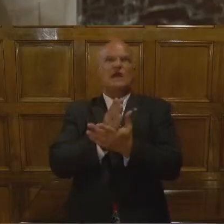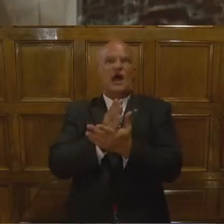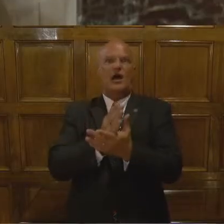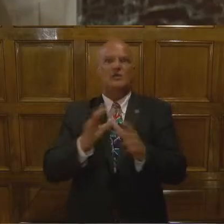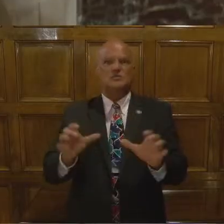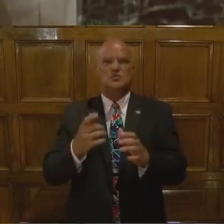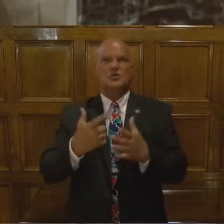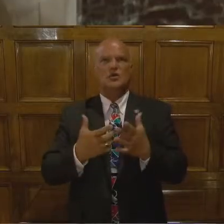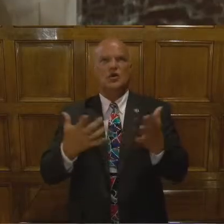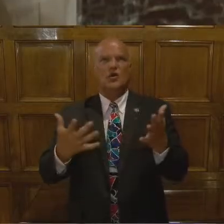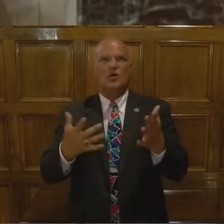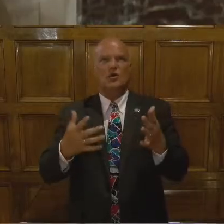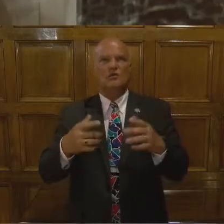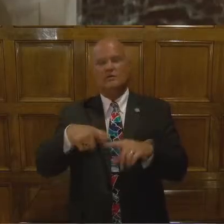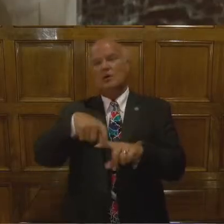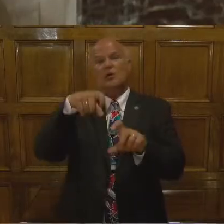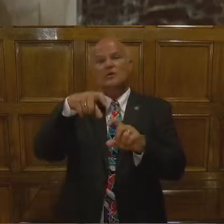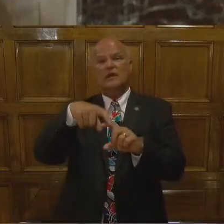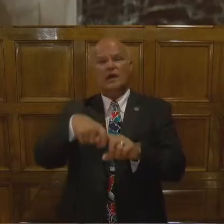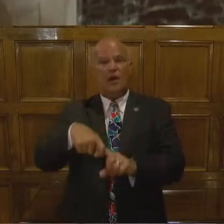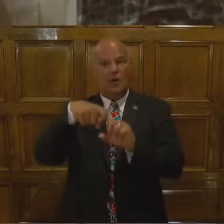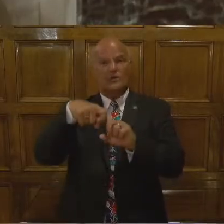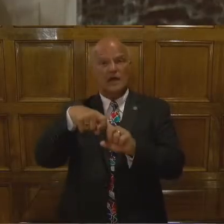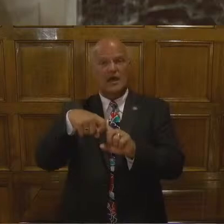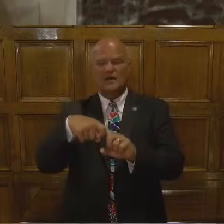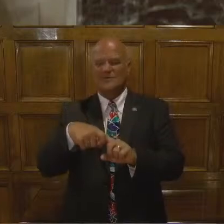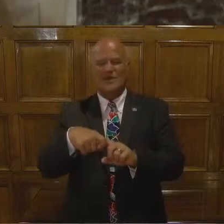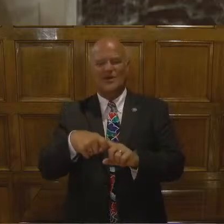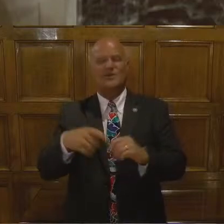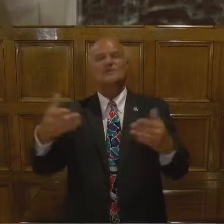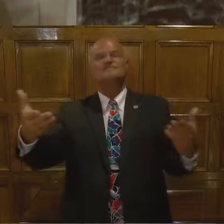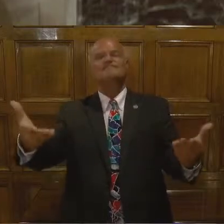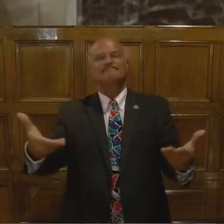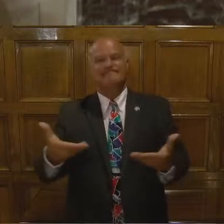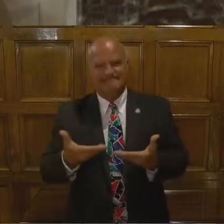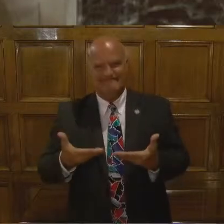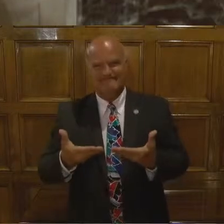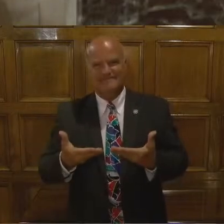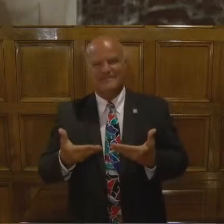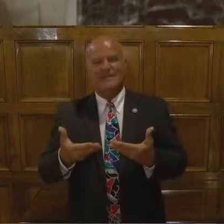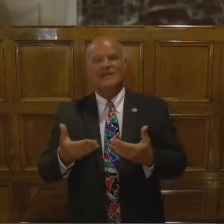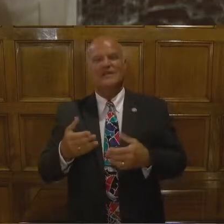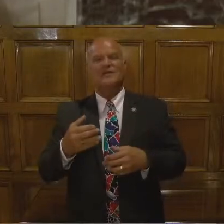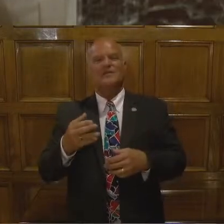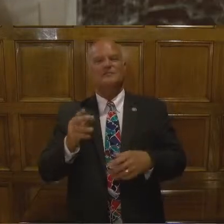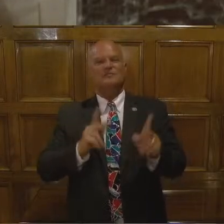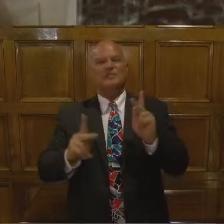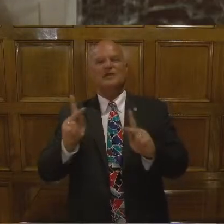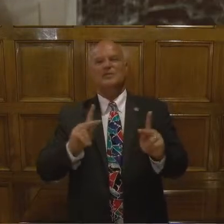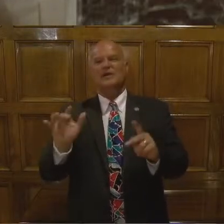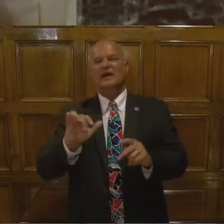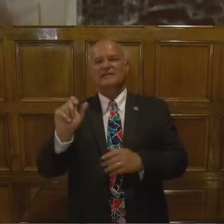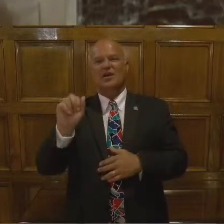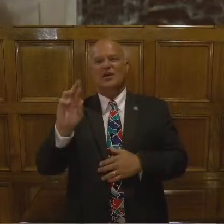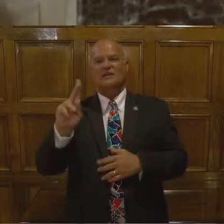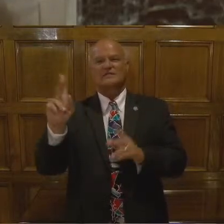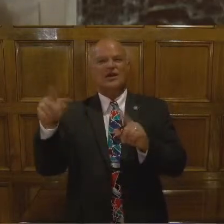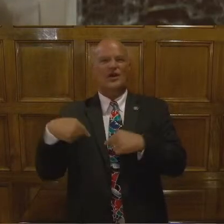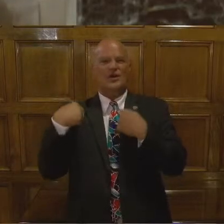showing the diversity of our population, our welcoming nature, and you try to remedy these things as time goes